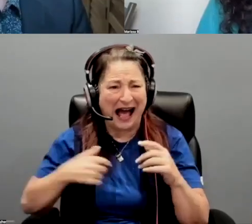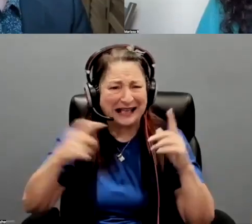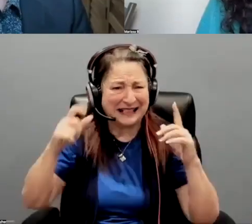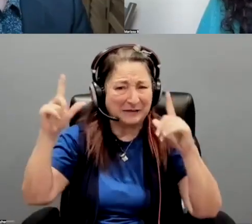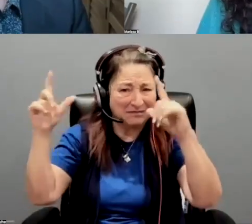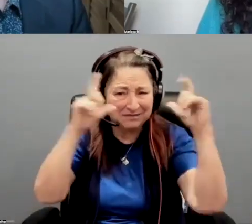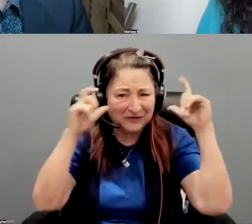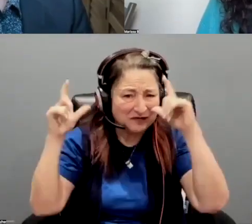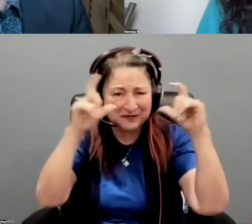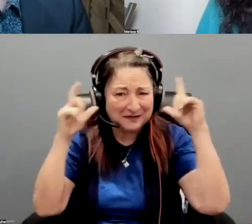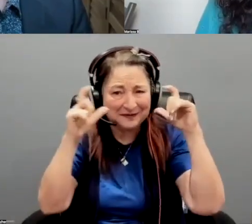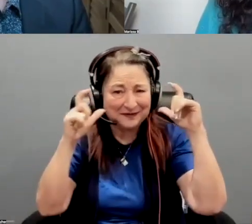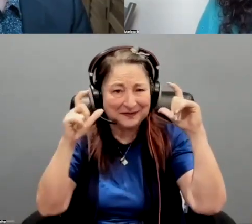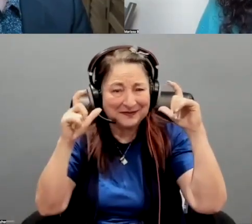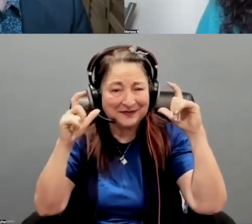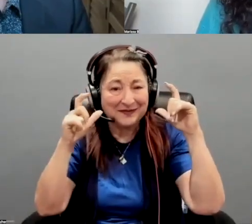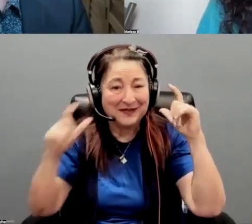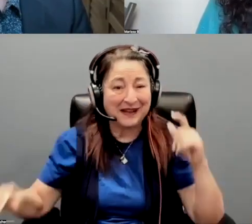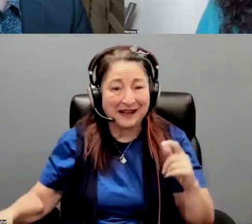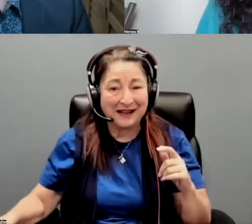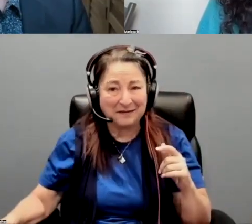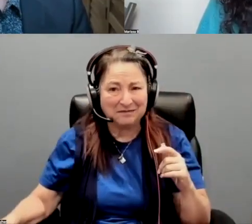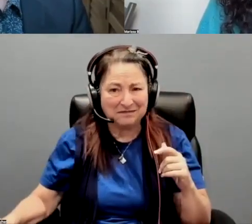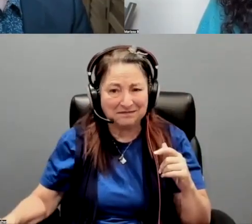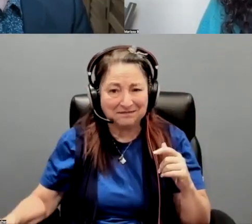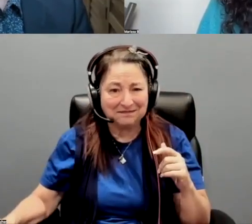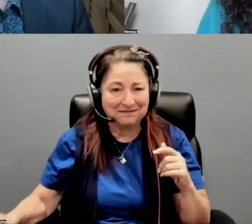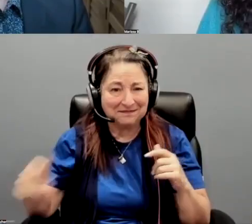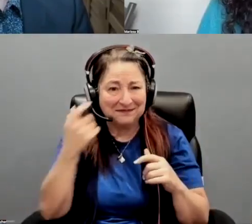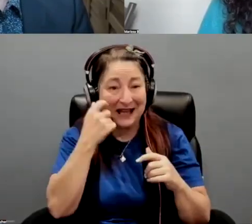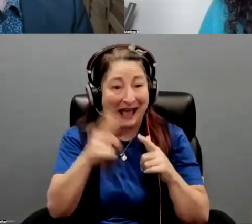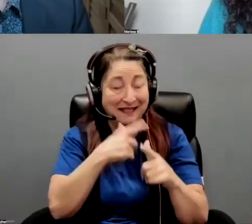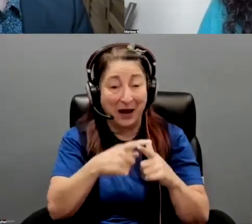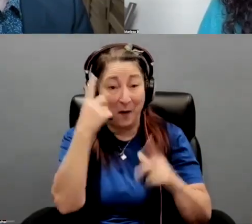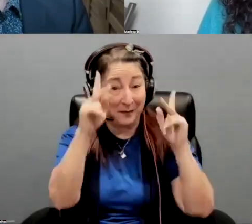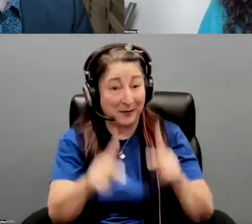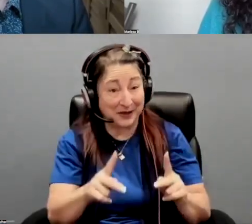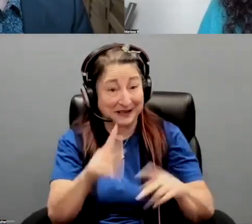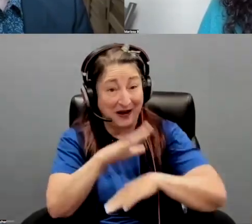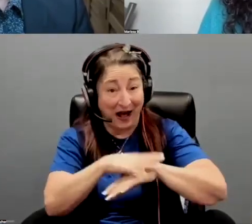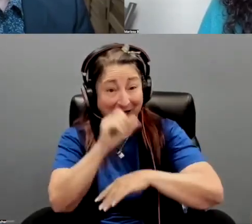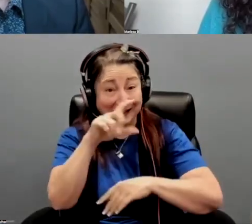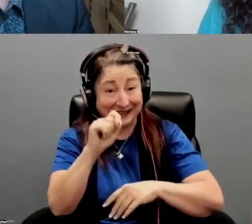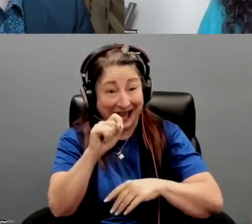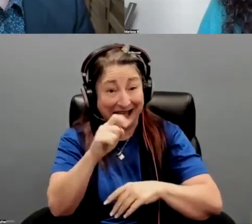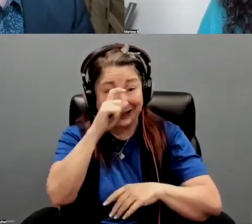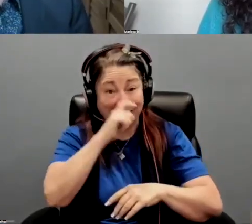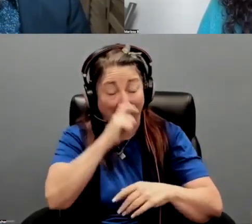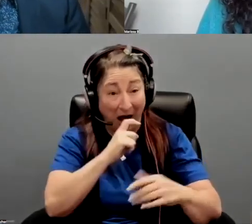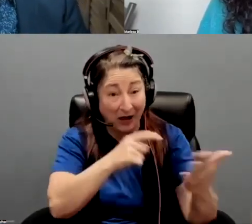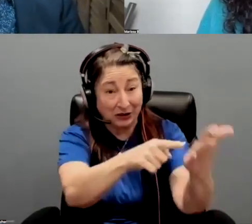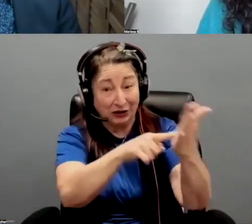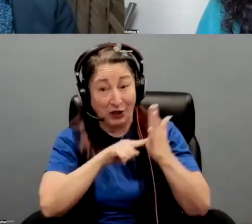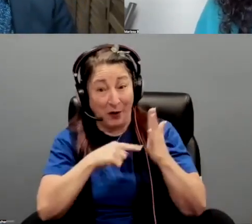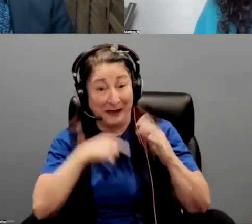And out of nowhere, one of the people on set just brought over this doll and surprised me and showed it to